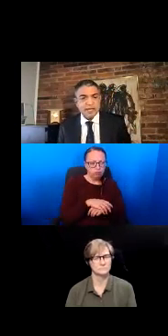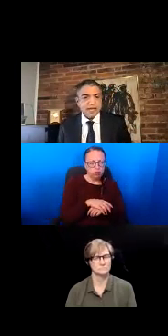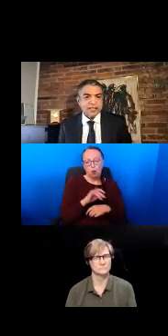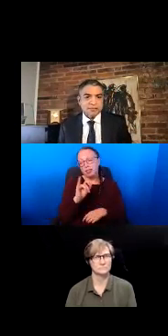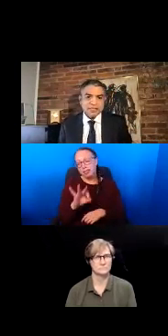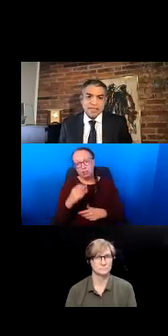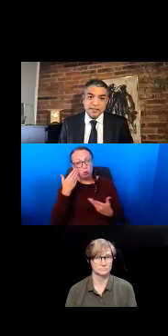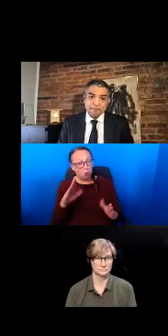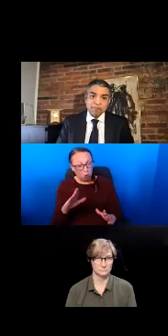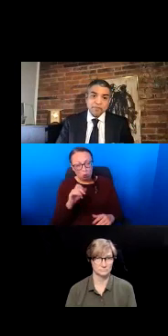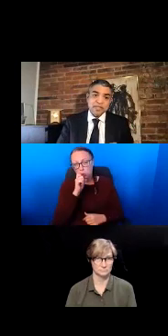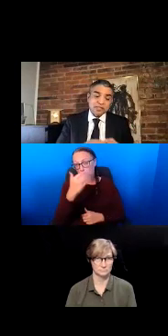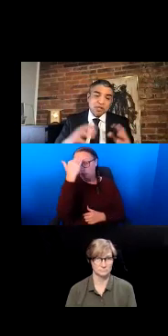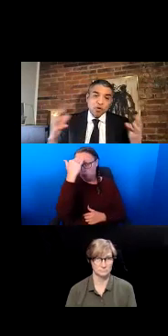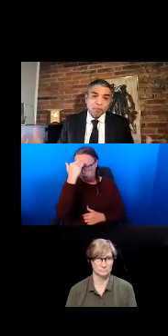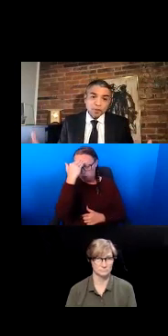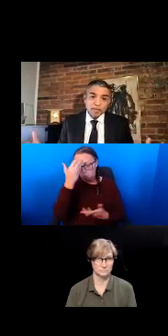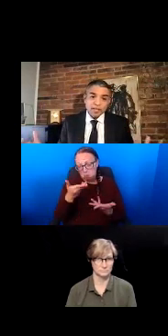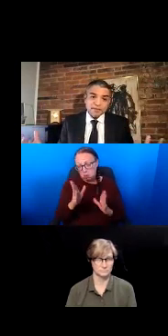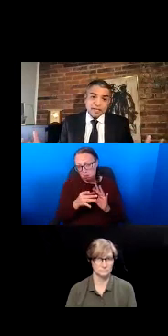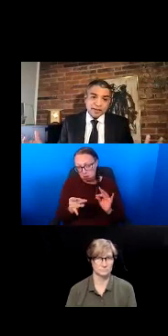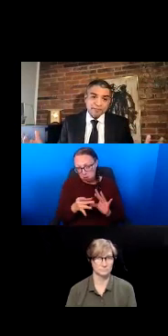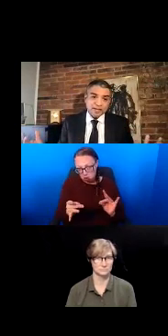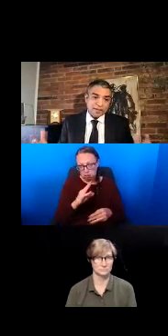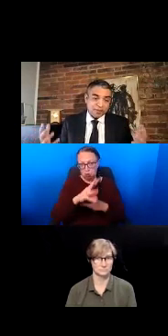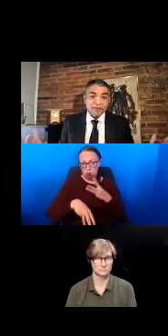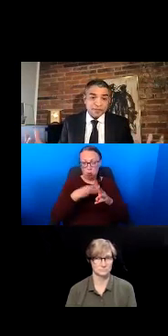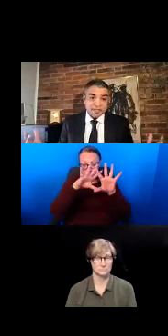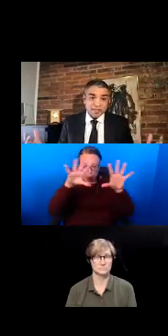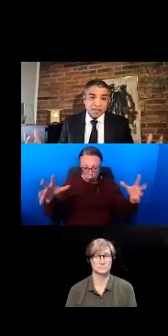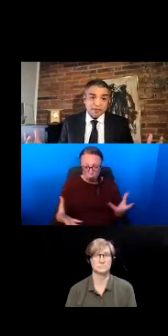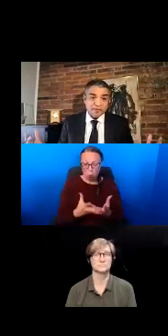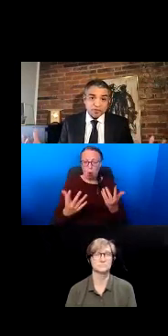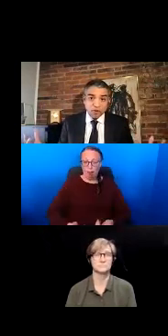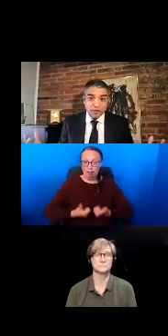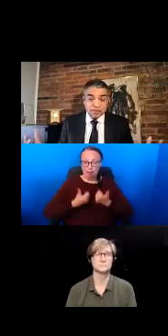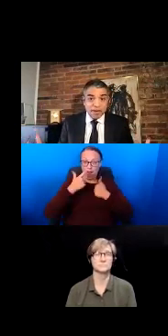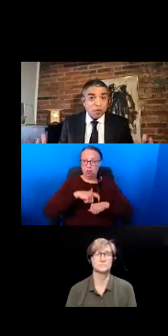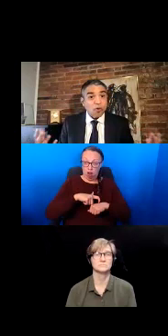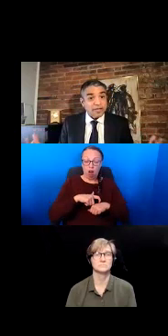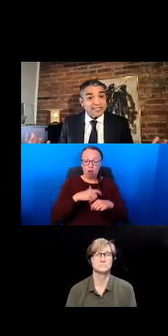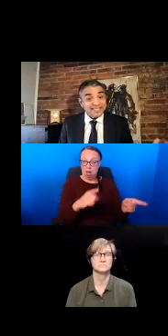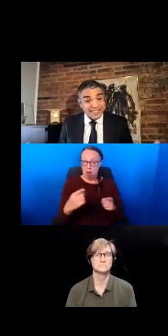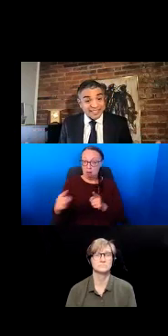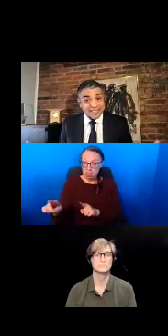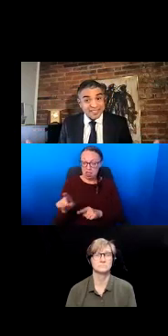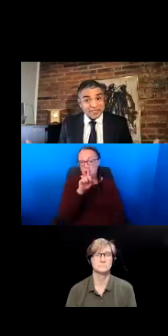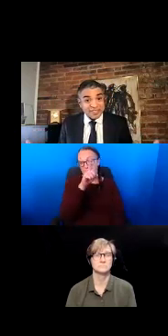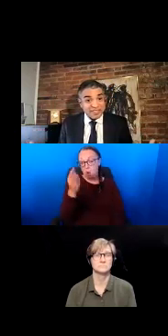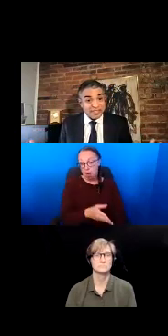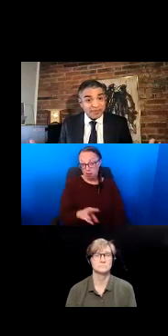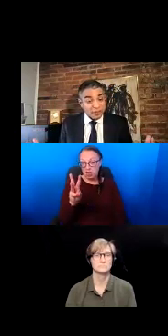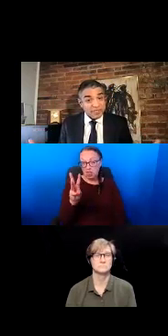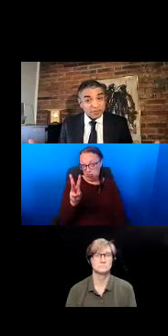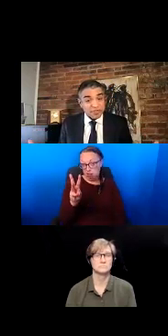it, let me say that the global lifetime prevalence of stroke is about 1 in 6. So